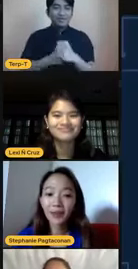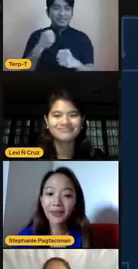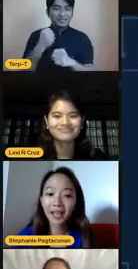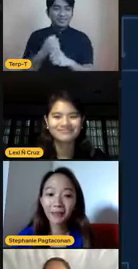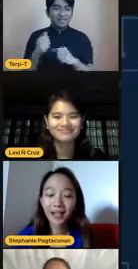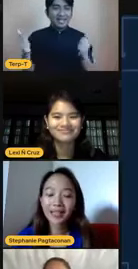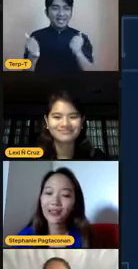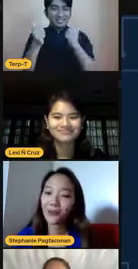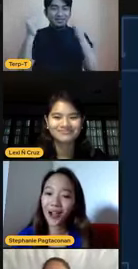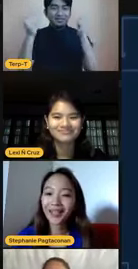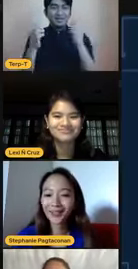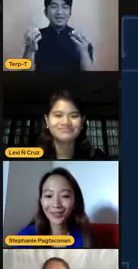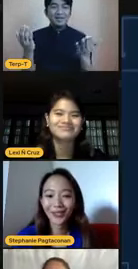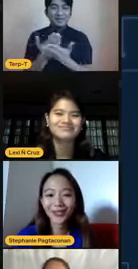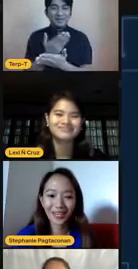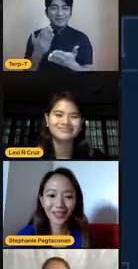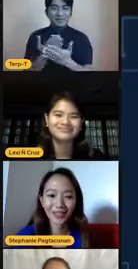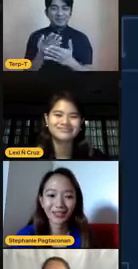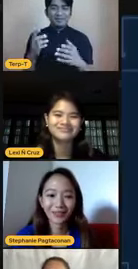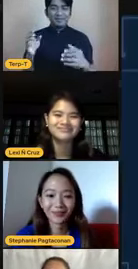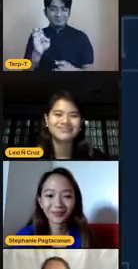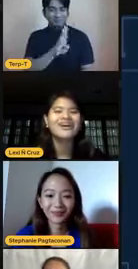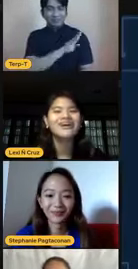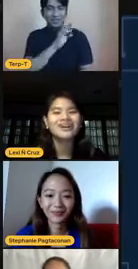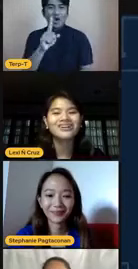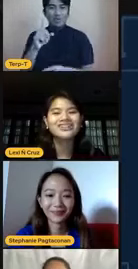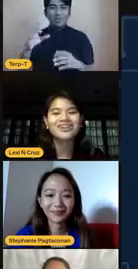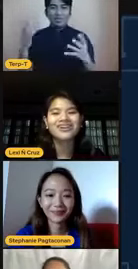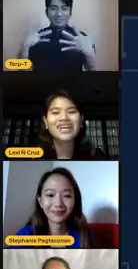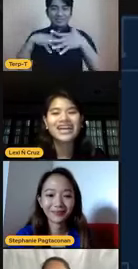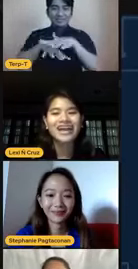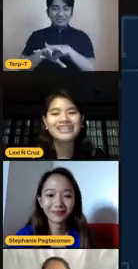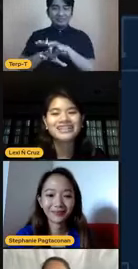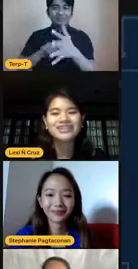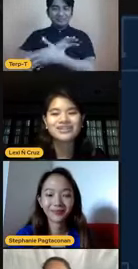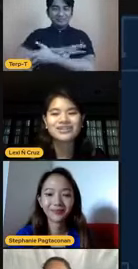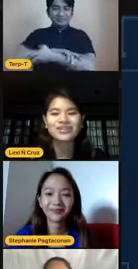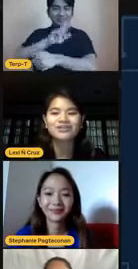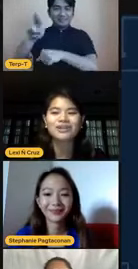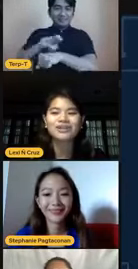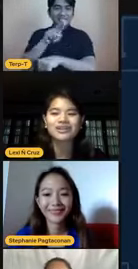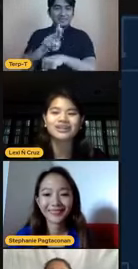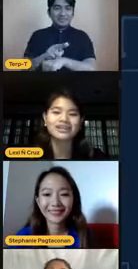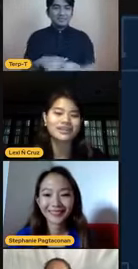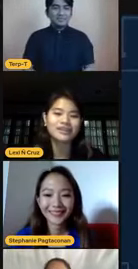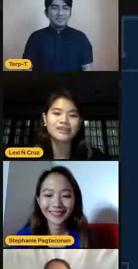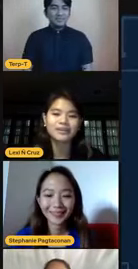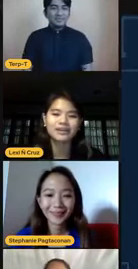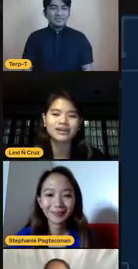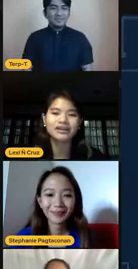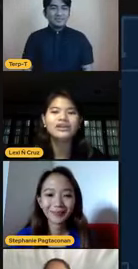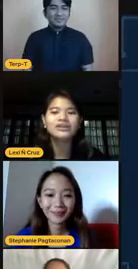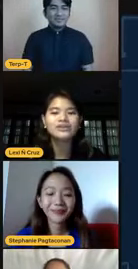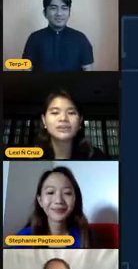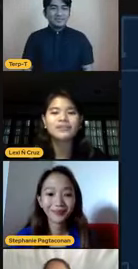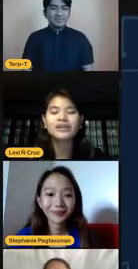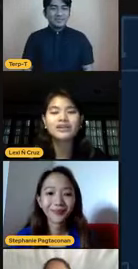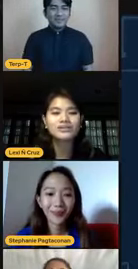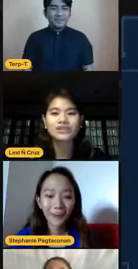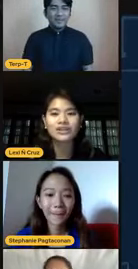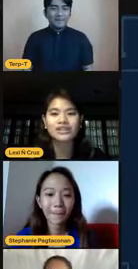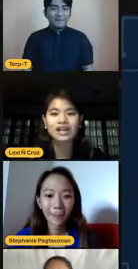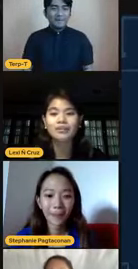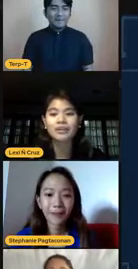may bagong tapang sa One Inclusion Nation. Also, Hands in Inclusion will conduct another webinar,